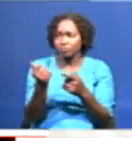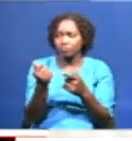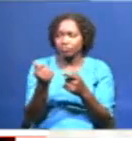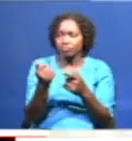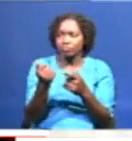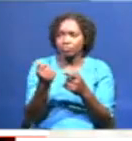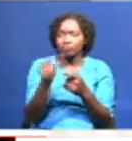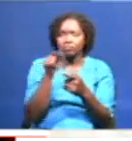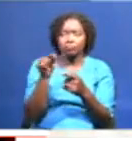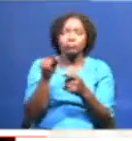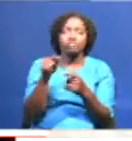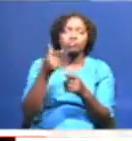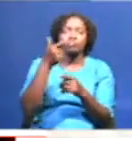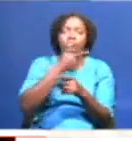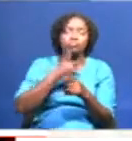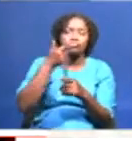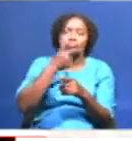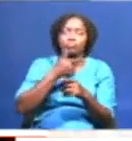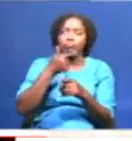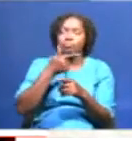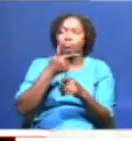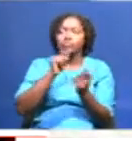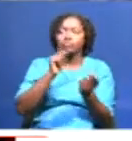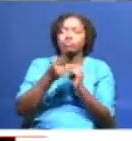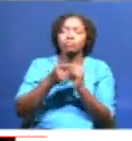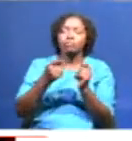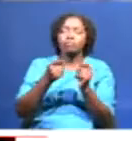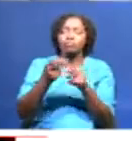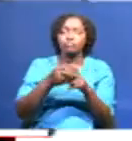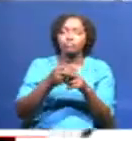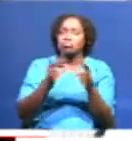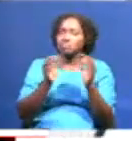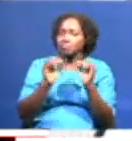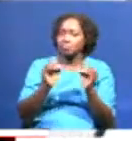your oil change doesn't have to happen very soon.